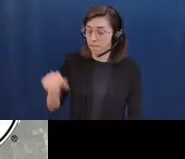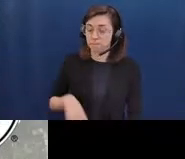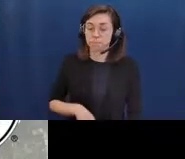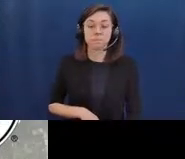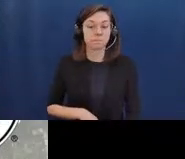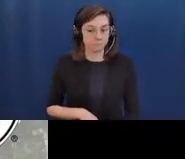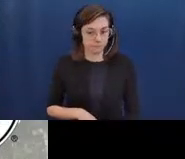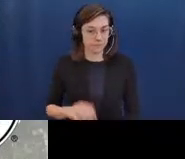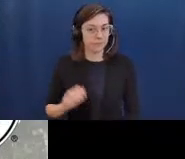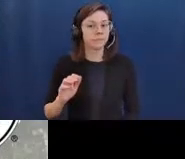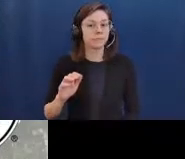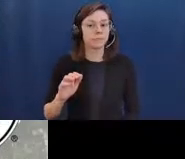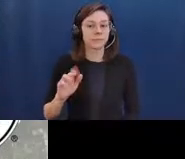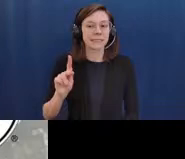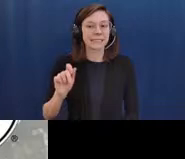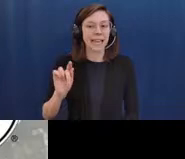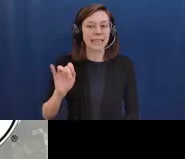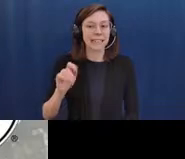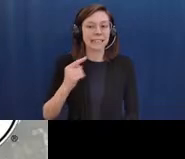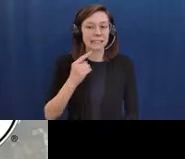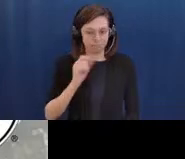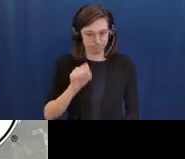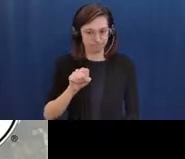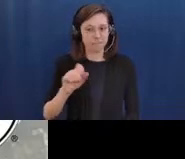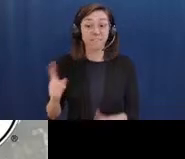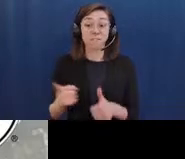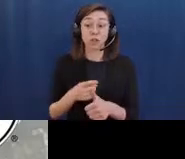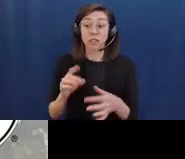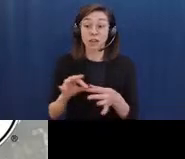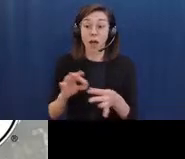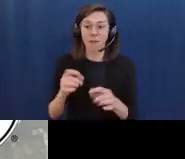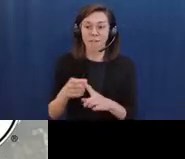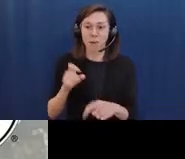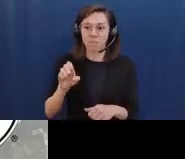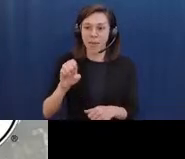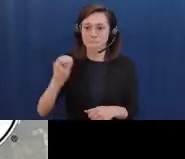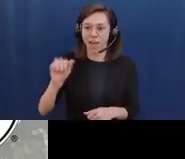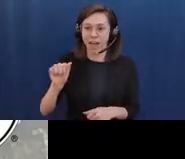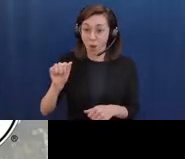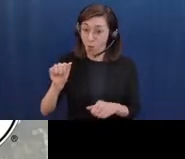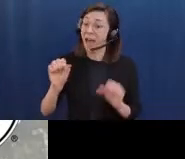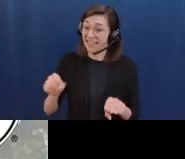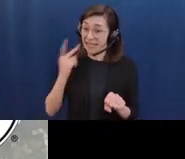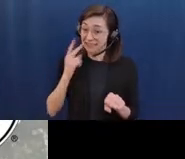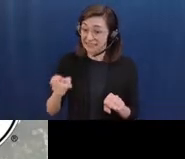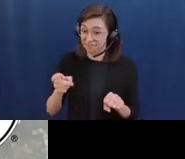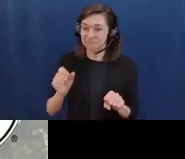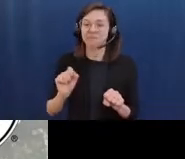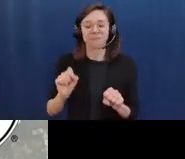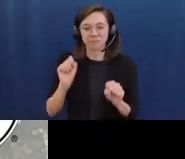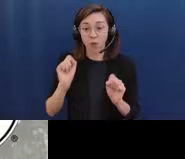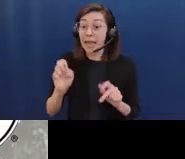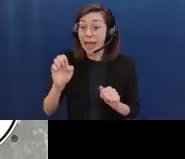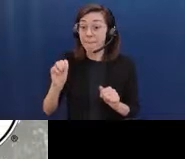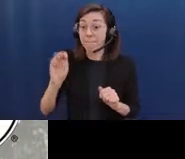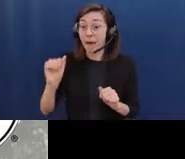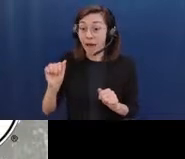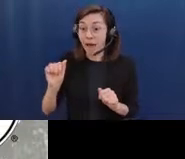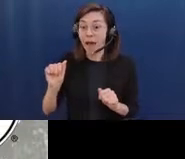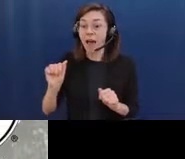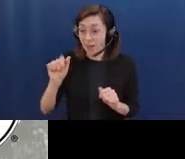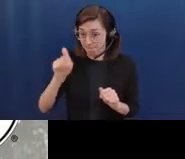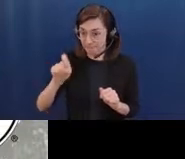from Emma. Oh, I guess you can see the person. So Emma, you are unmuted. Oh, if you click